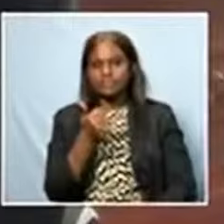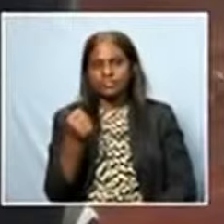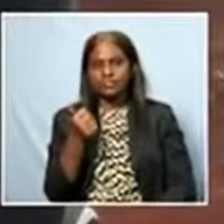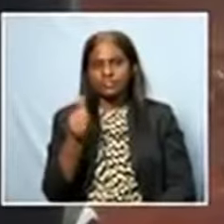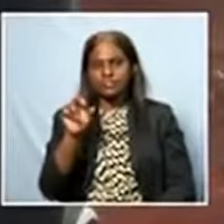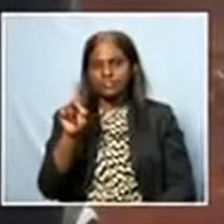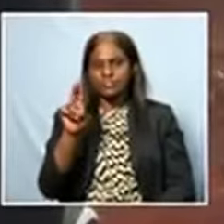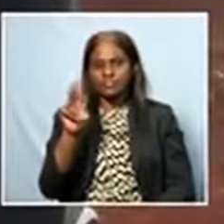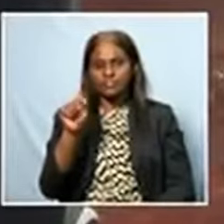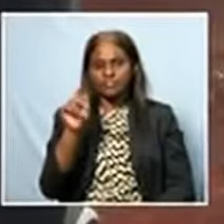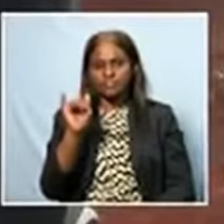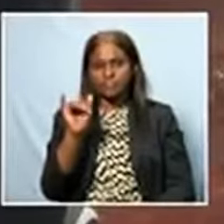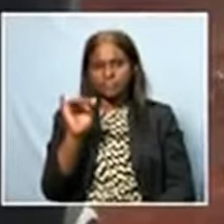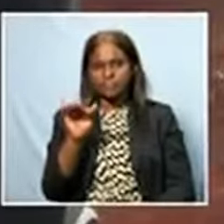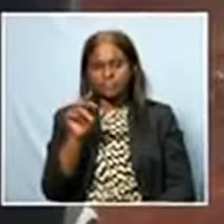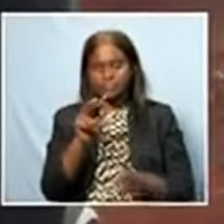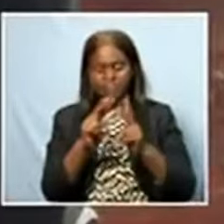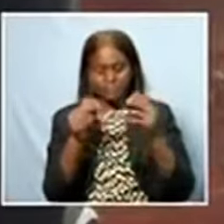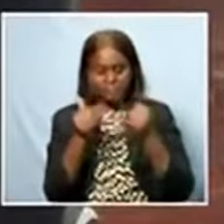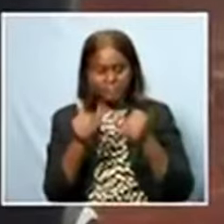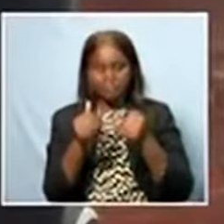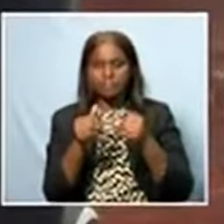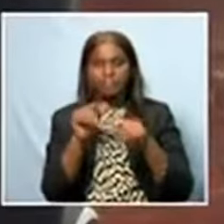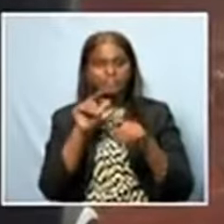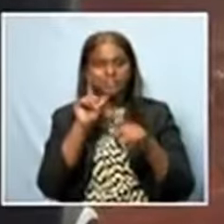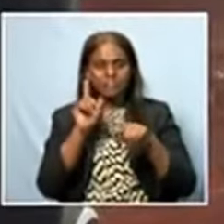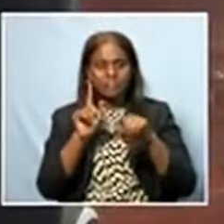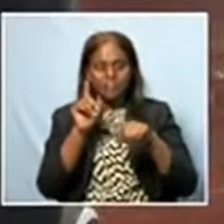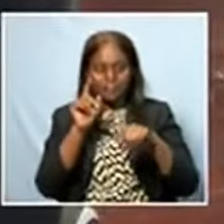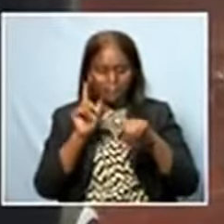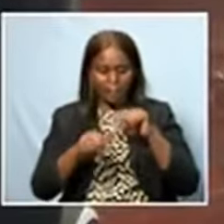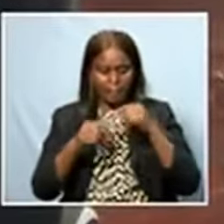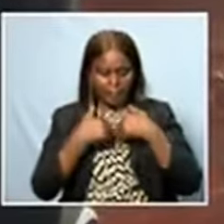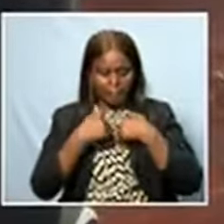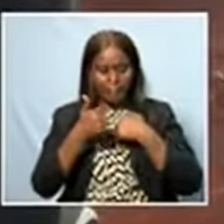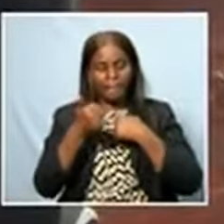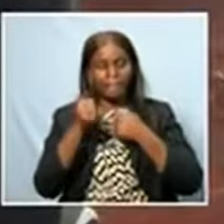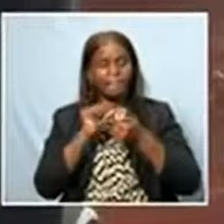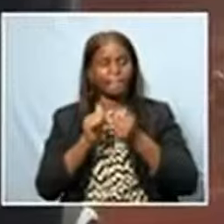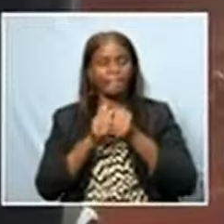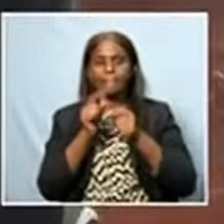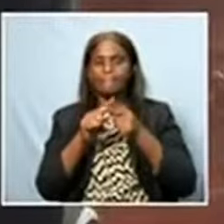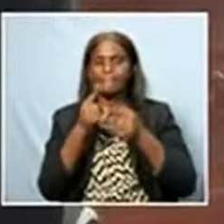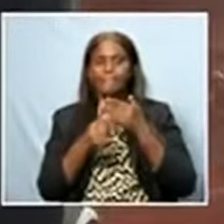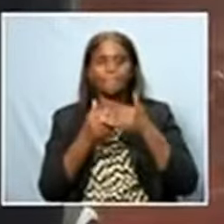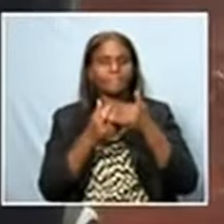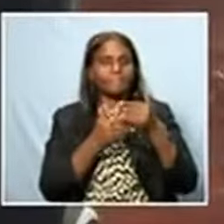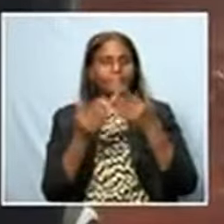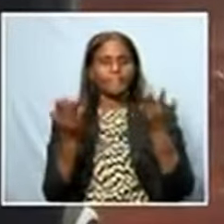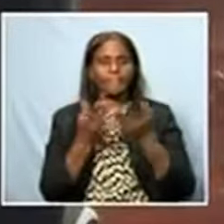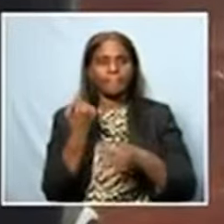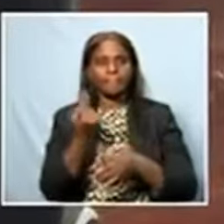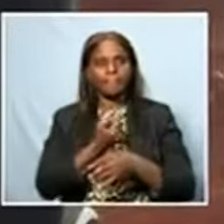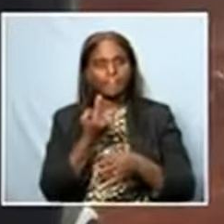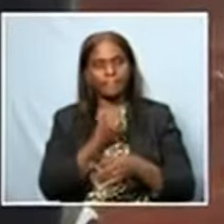duties. So it might not have much effect to that extent, except